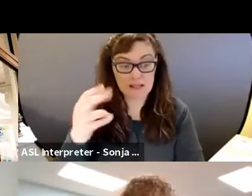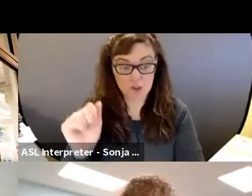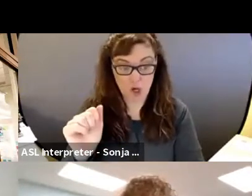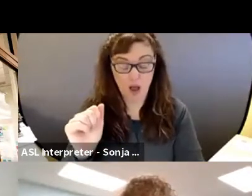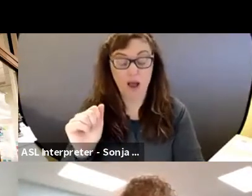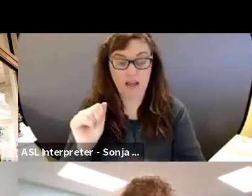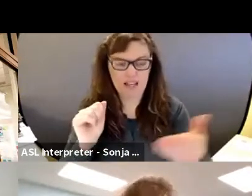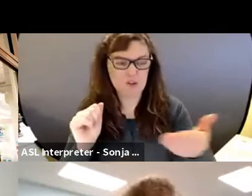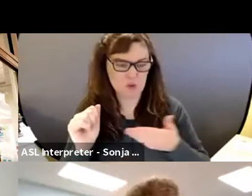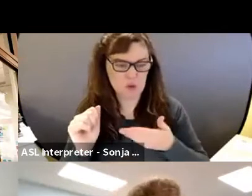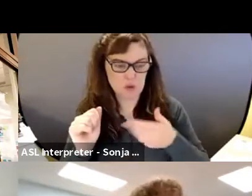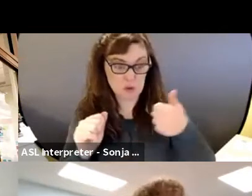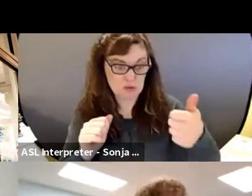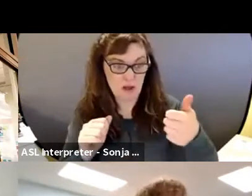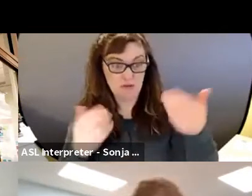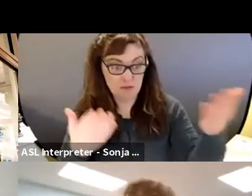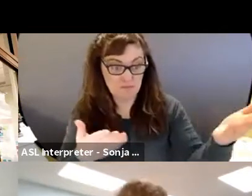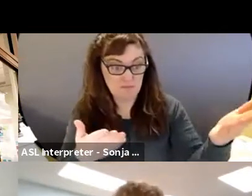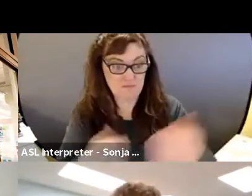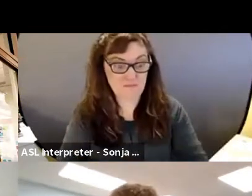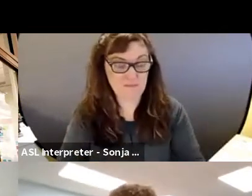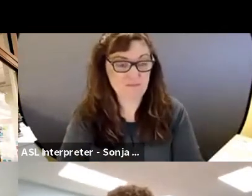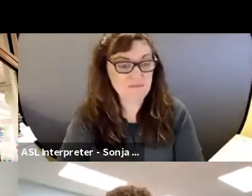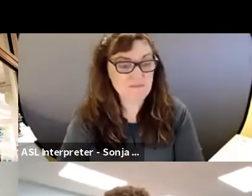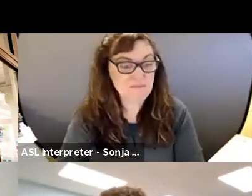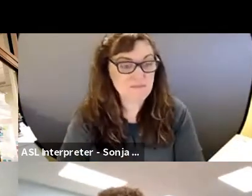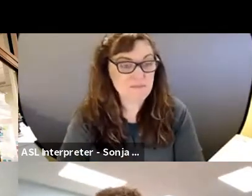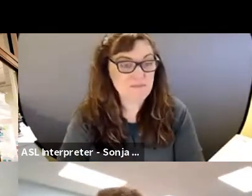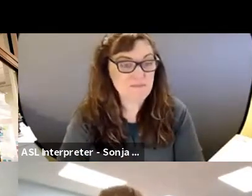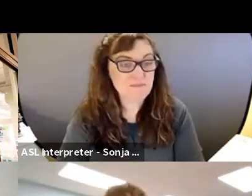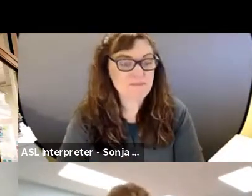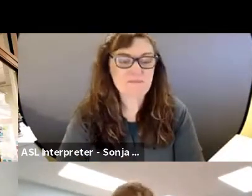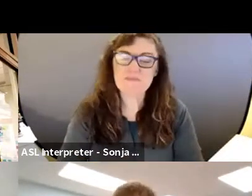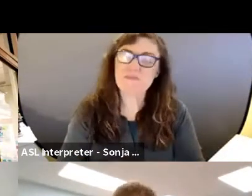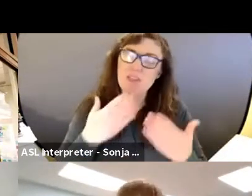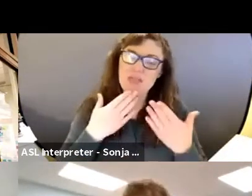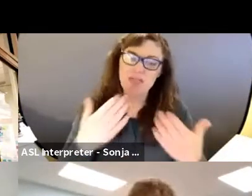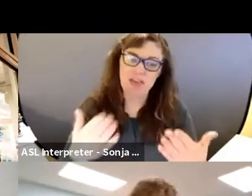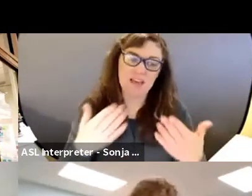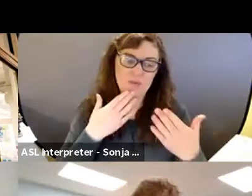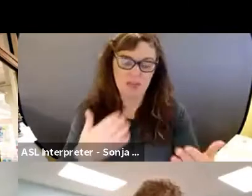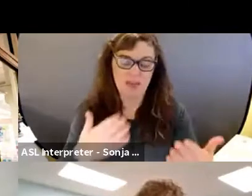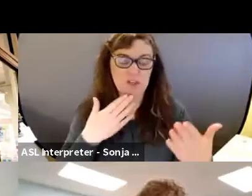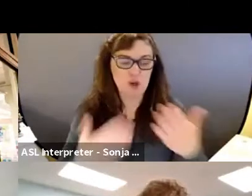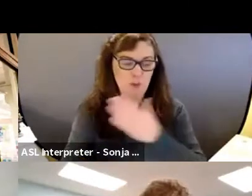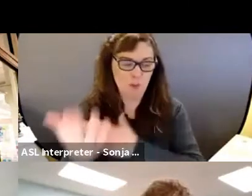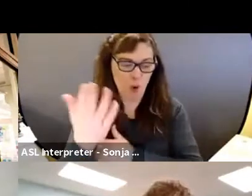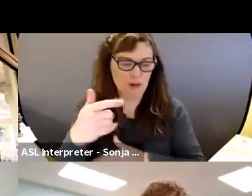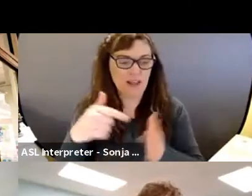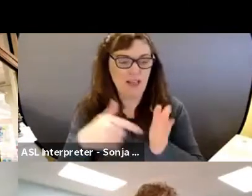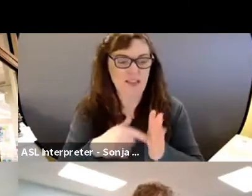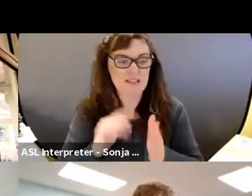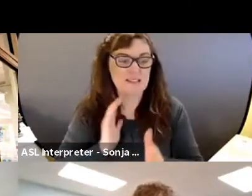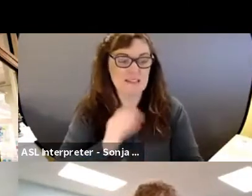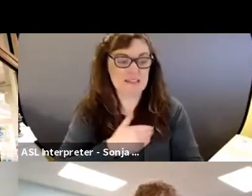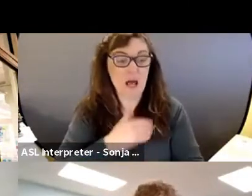and introduce our guest. So Naisha, over to you. Thank you. So good morning, everyone. This is our third